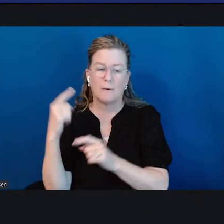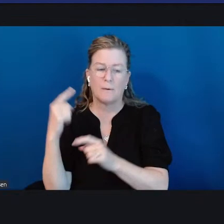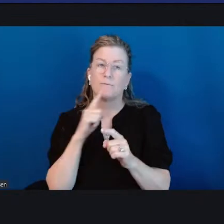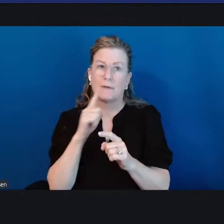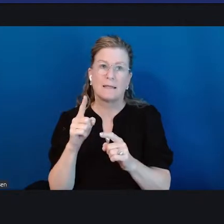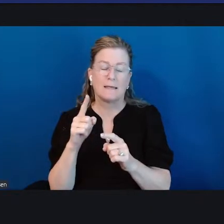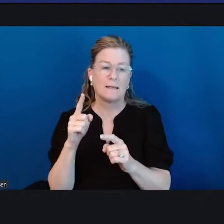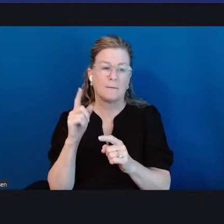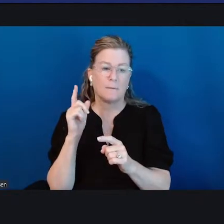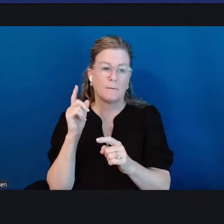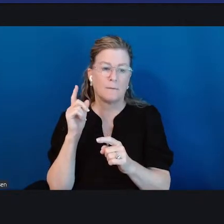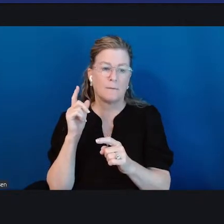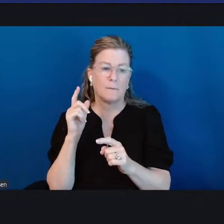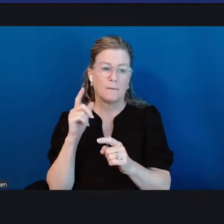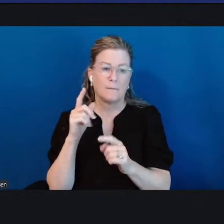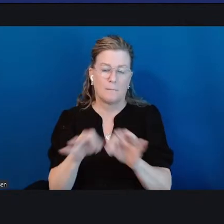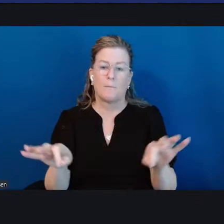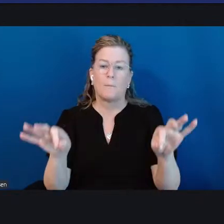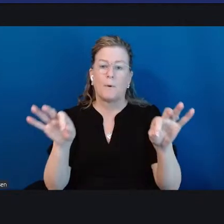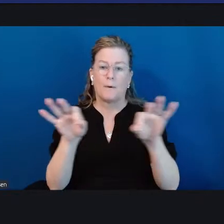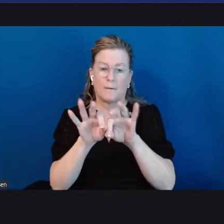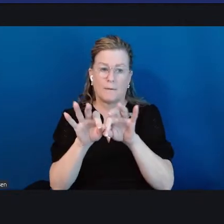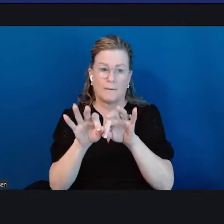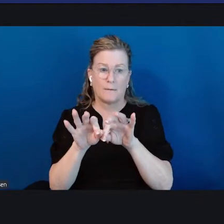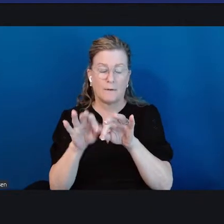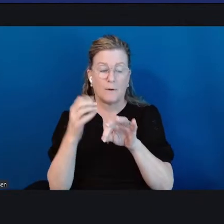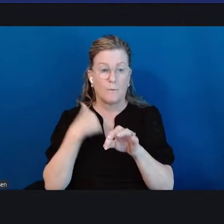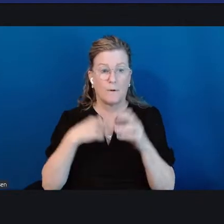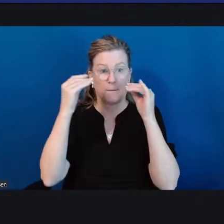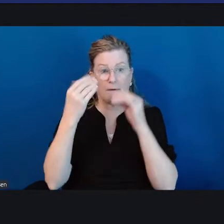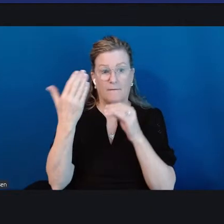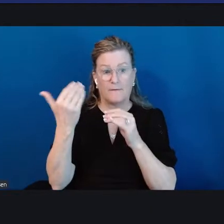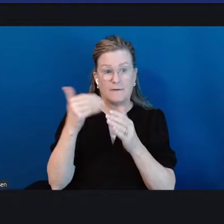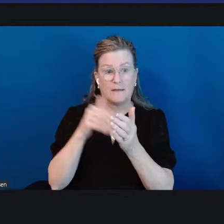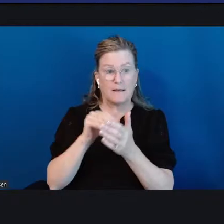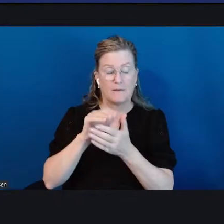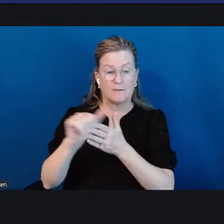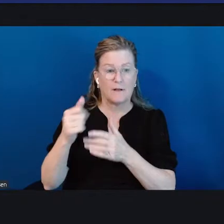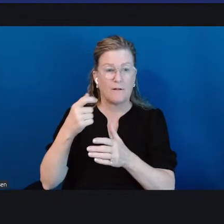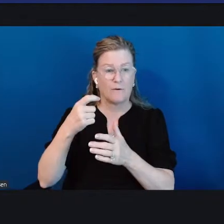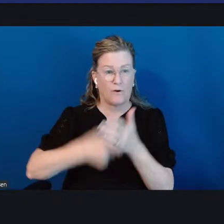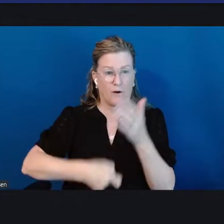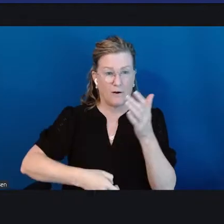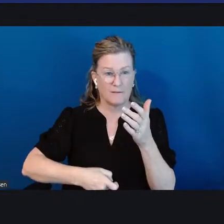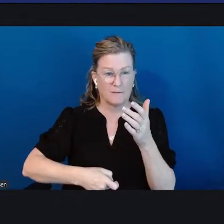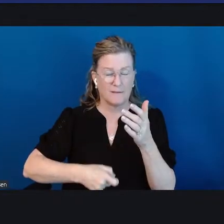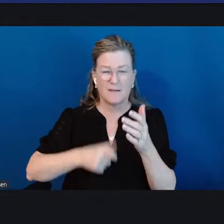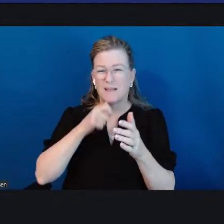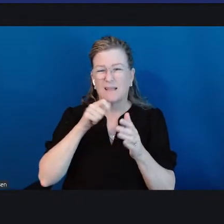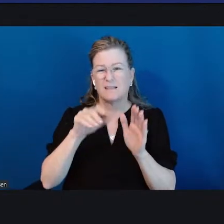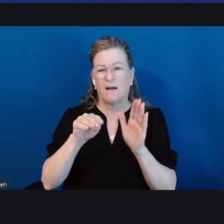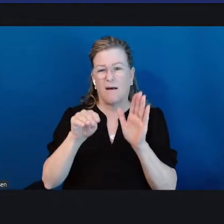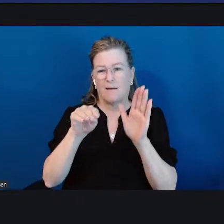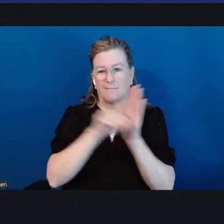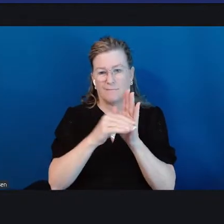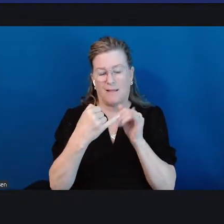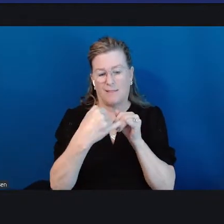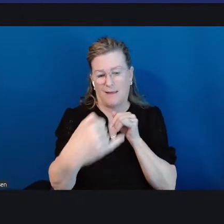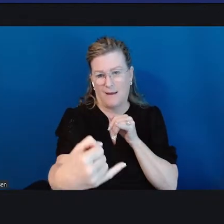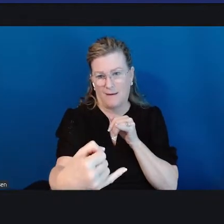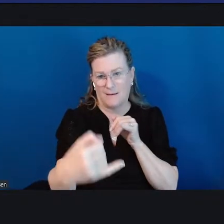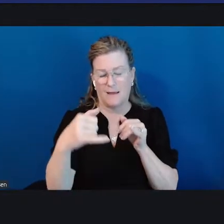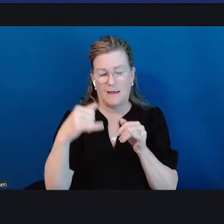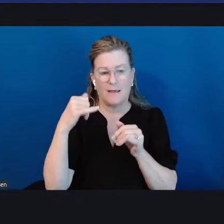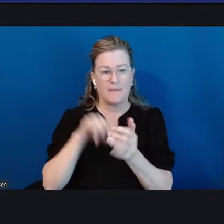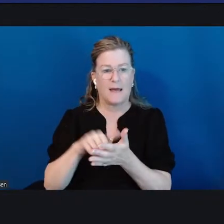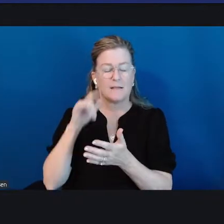very important. We're thinking about a $15,000 price tag. That isn't like a line item. That is for each